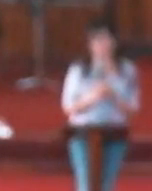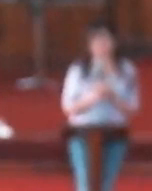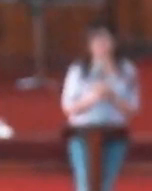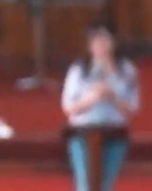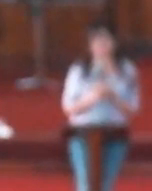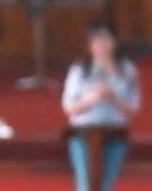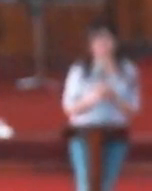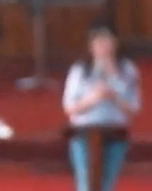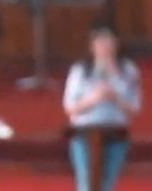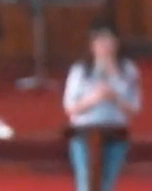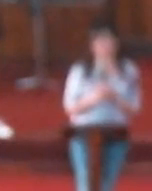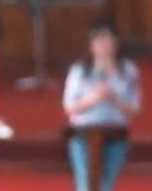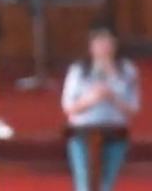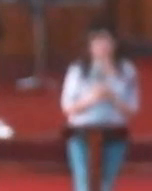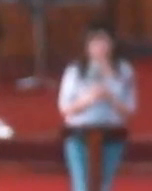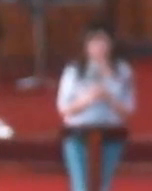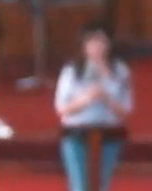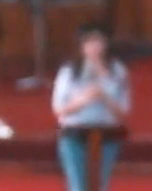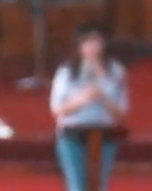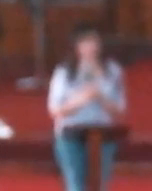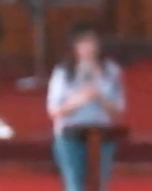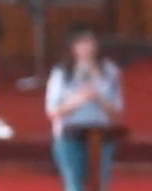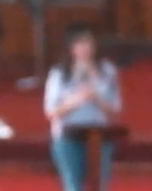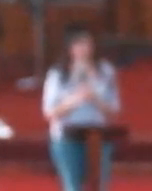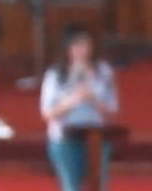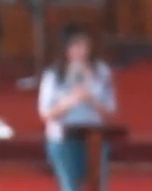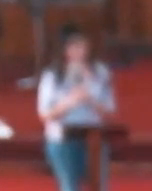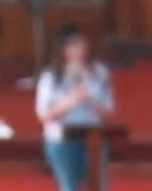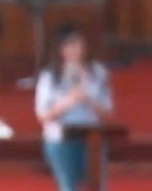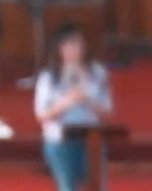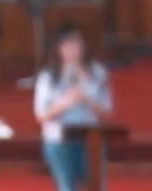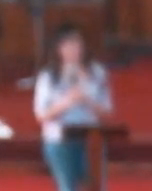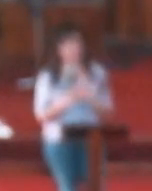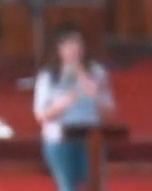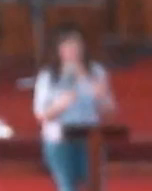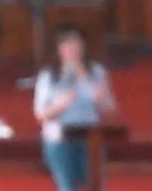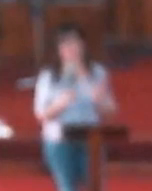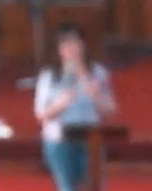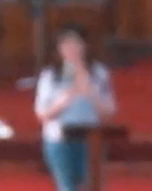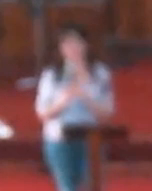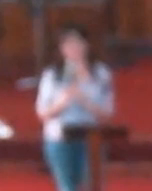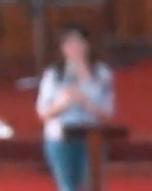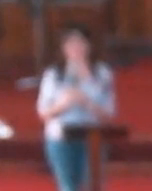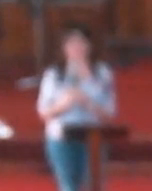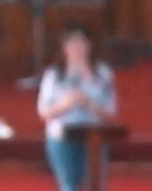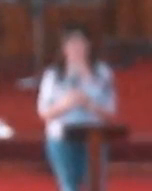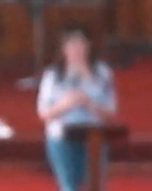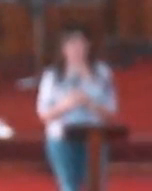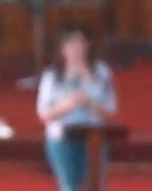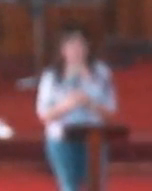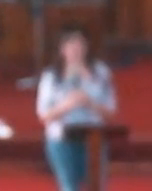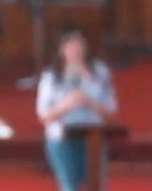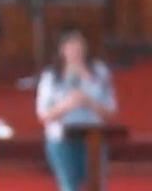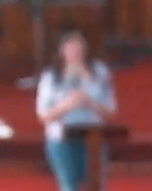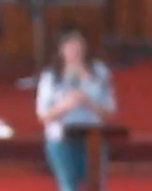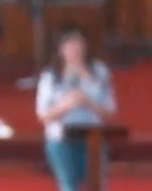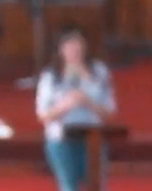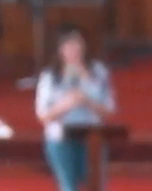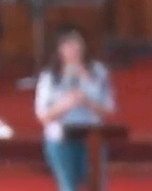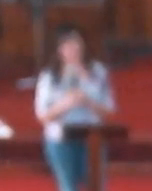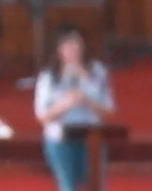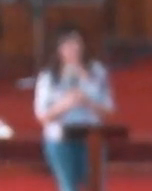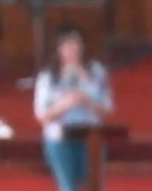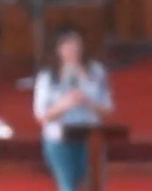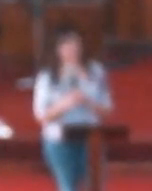tenía que ejercer fe también. But the Lord spoke to the widow beforehand and said, you need to exercise your faith. Y es interesante